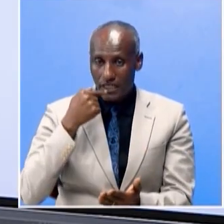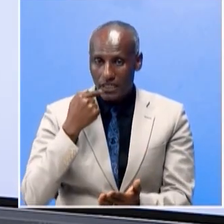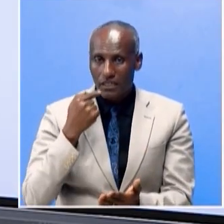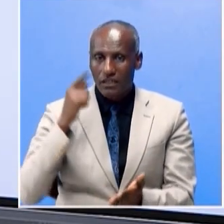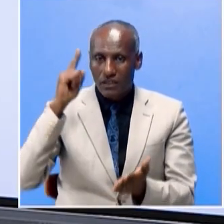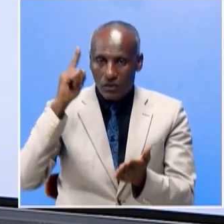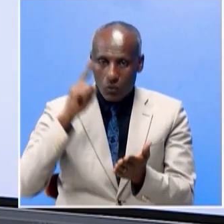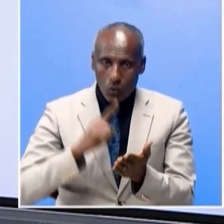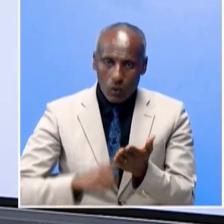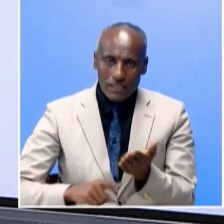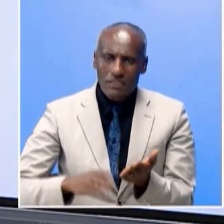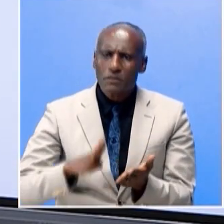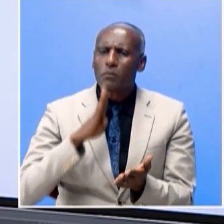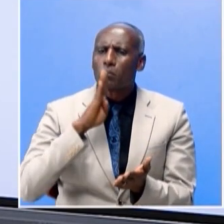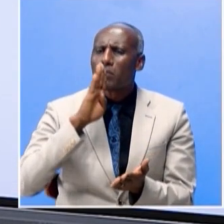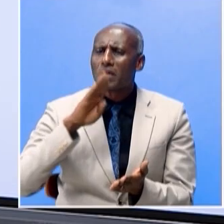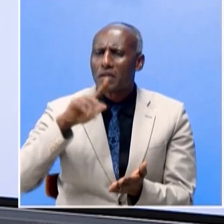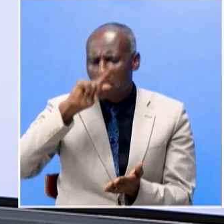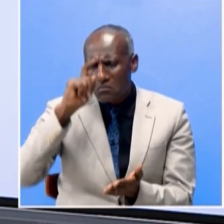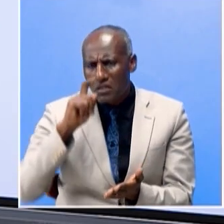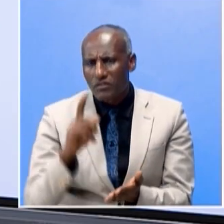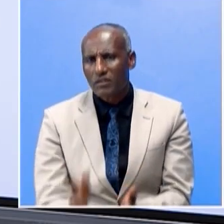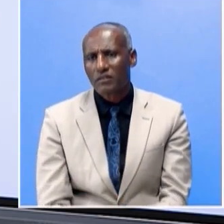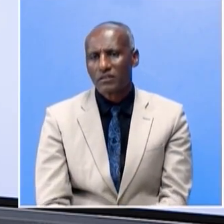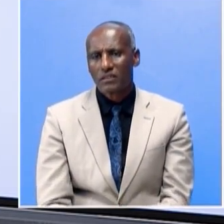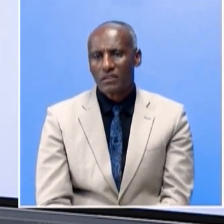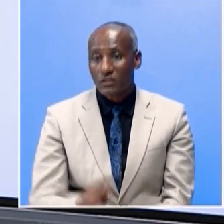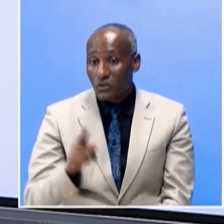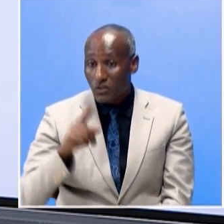what be means. Be families. Do you